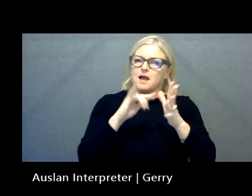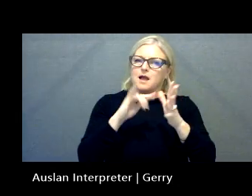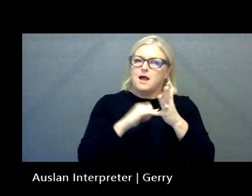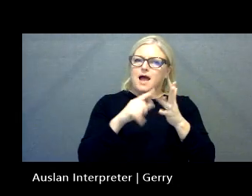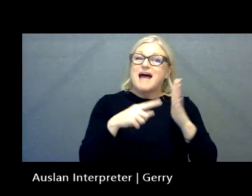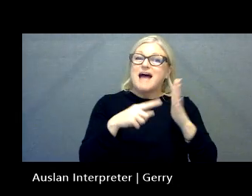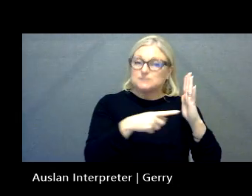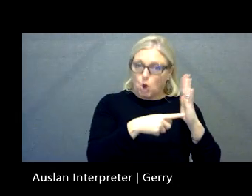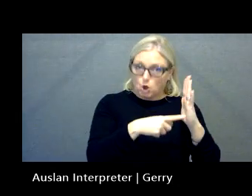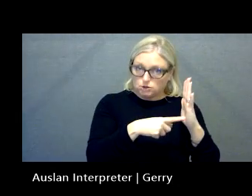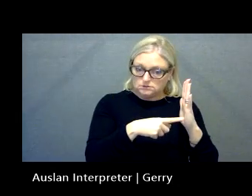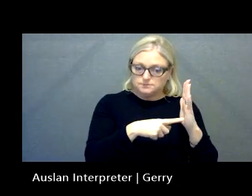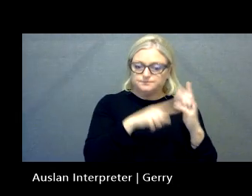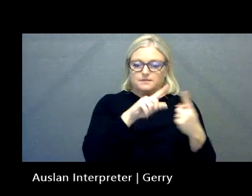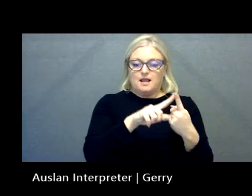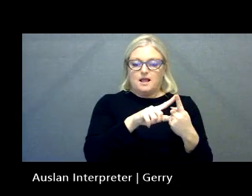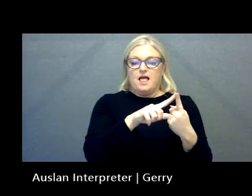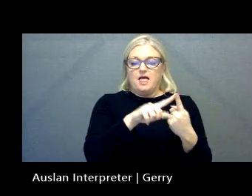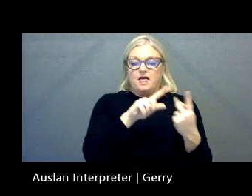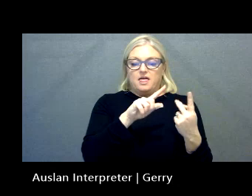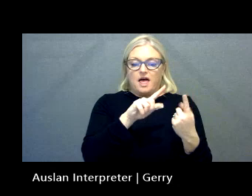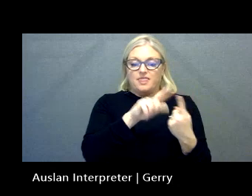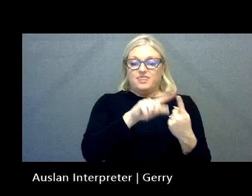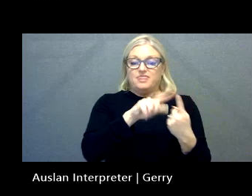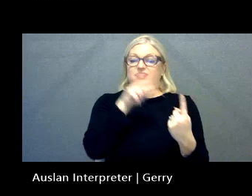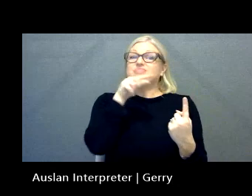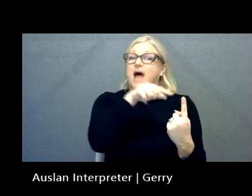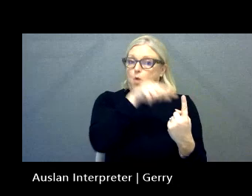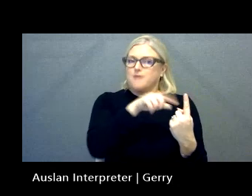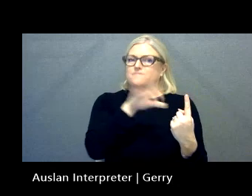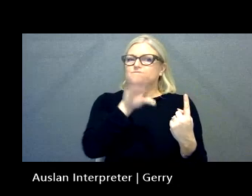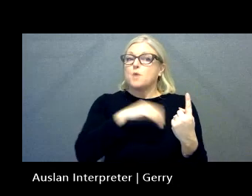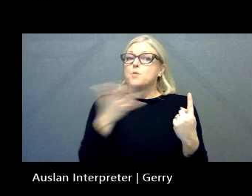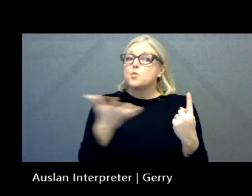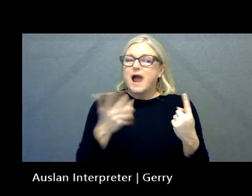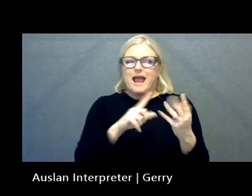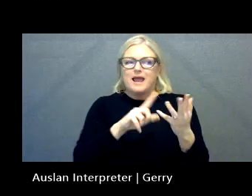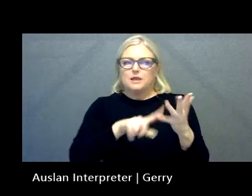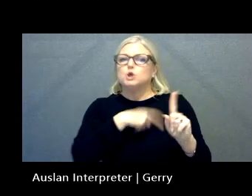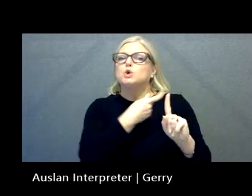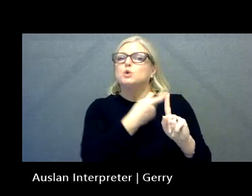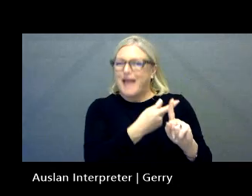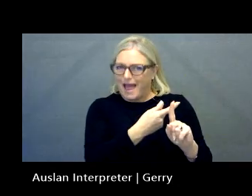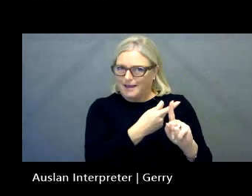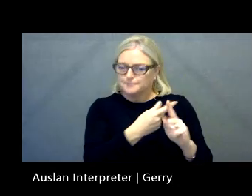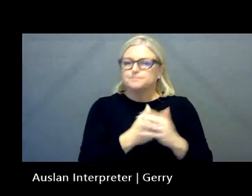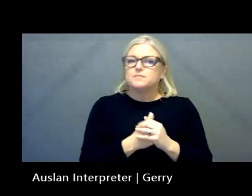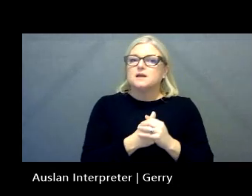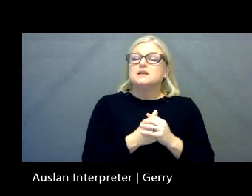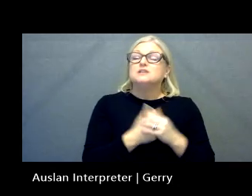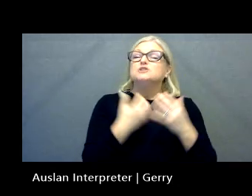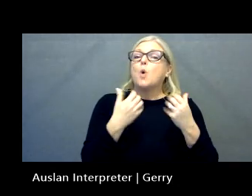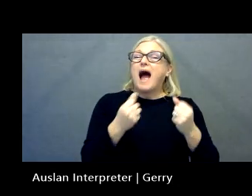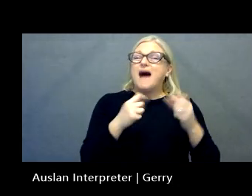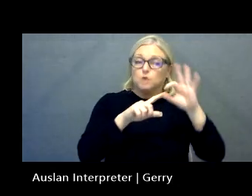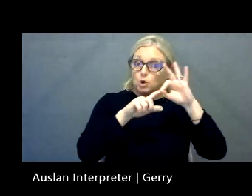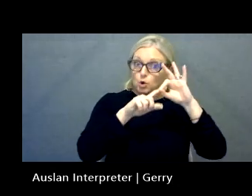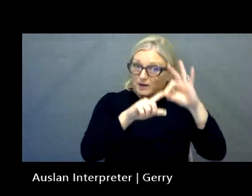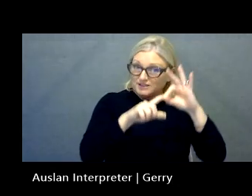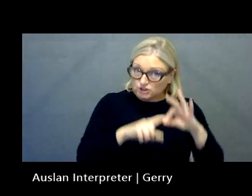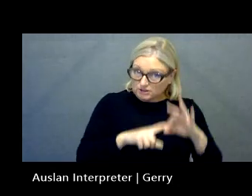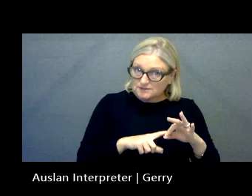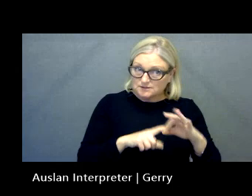from the UK, so this means that the different weights you assign to the different questions and level were based on answers